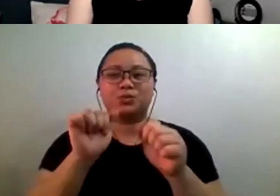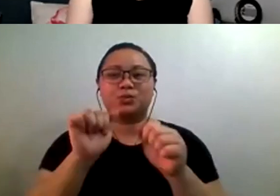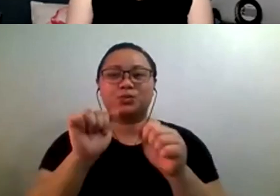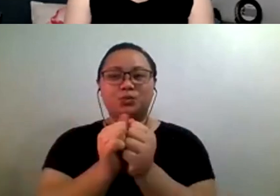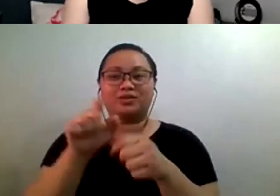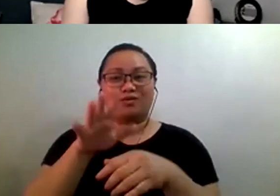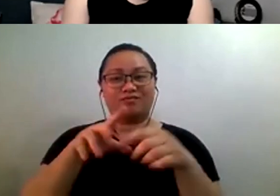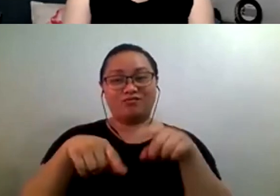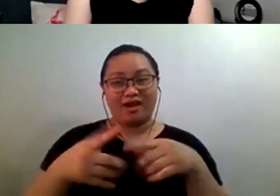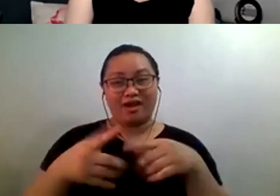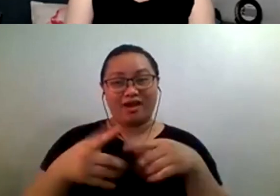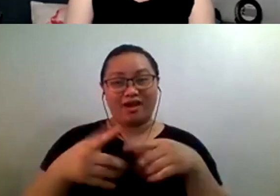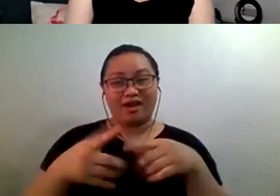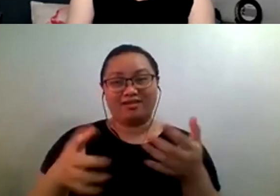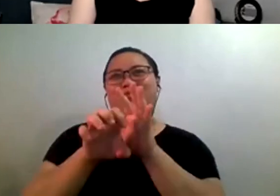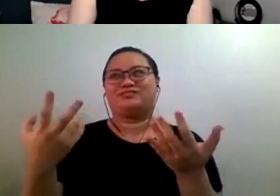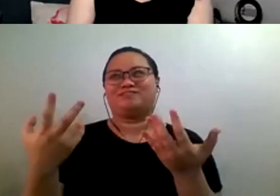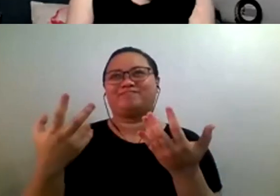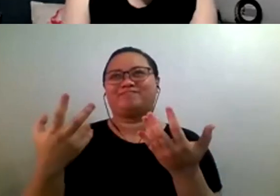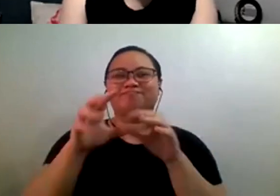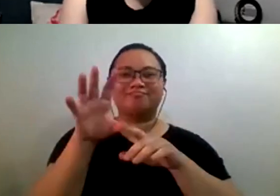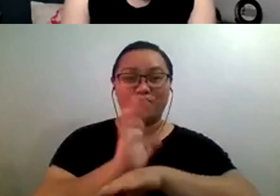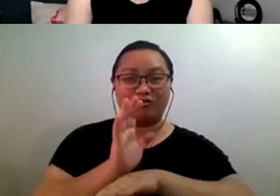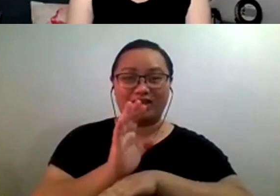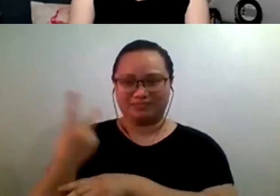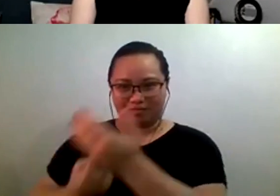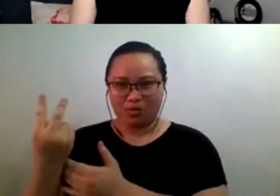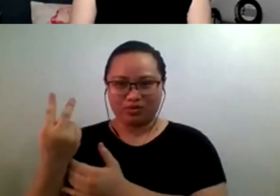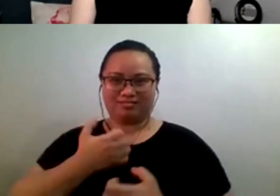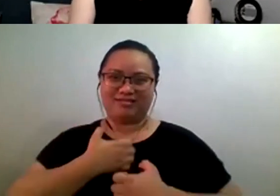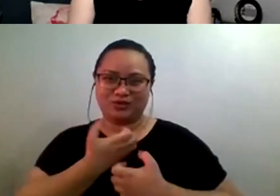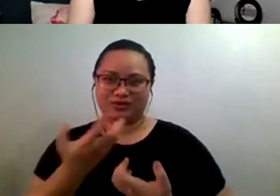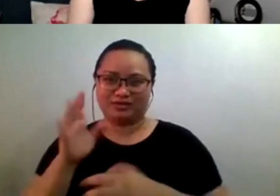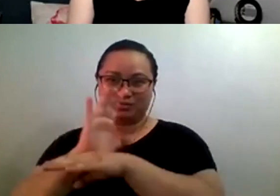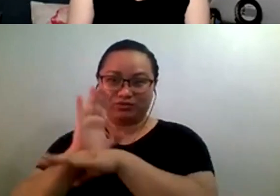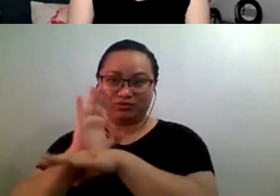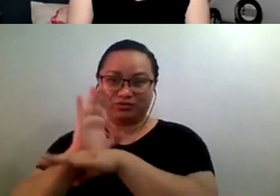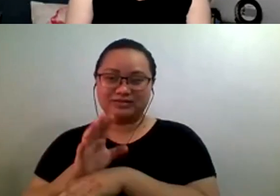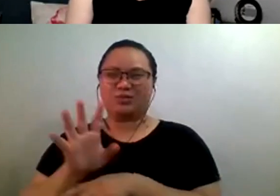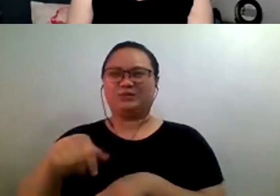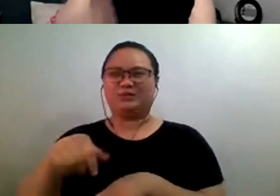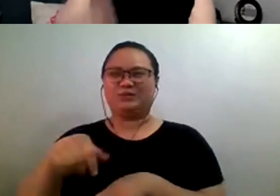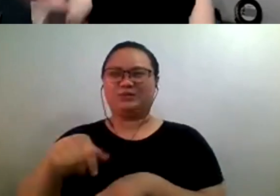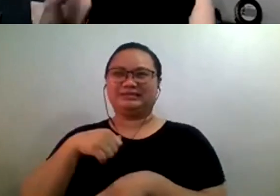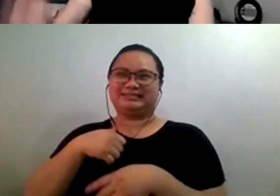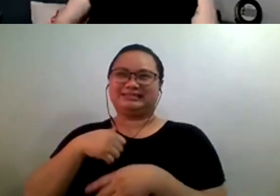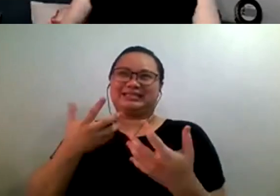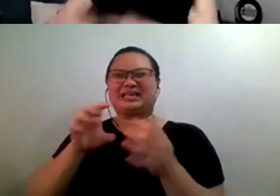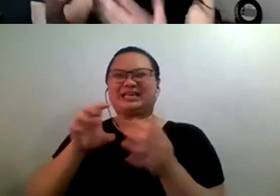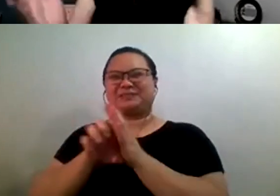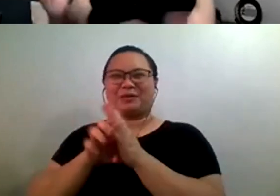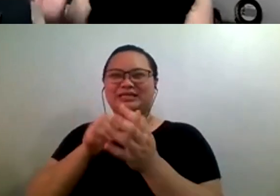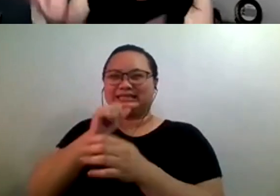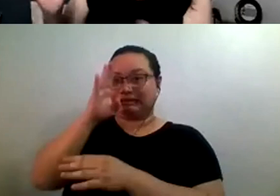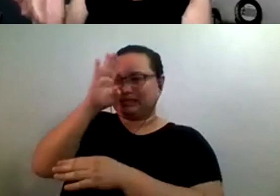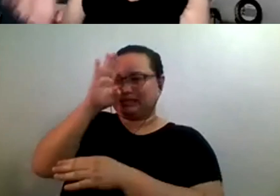movie that you both enjoy. You can talk about the movie. And you can, instead of telling your friend na, you need to be